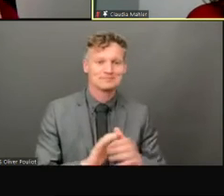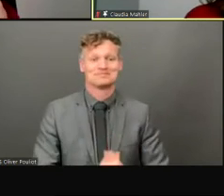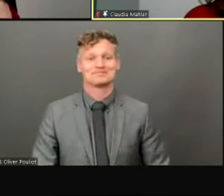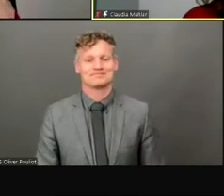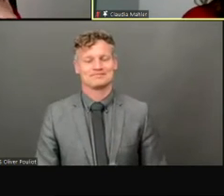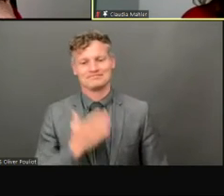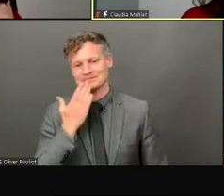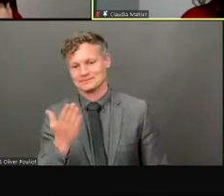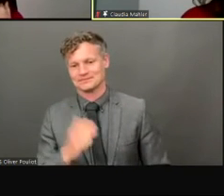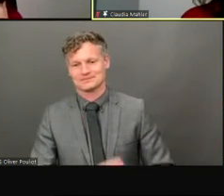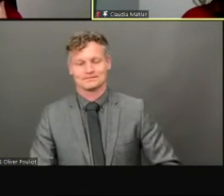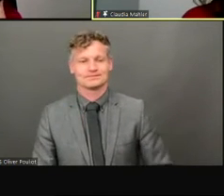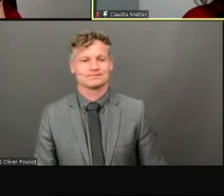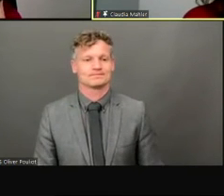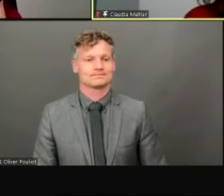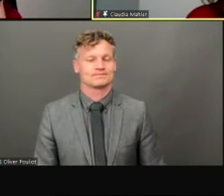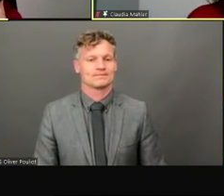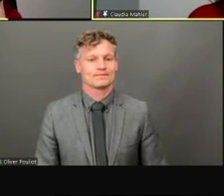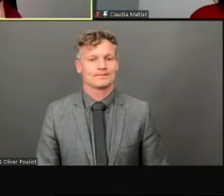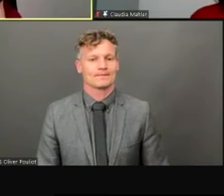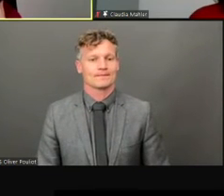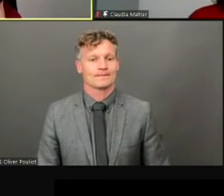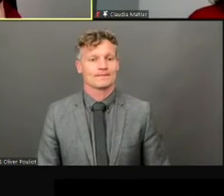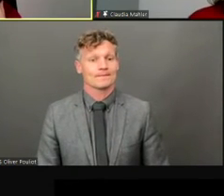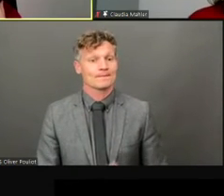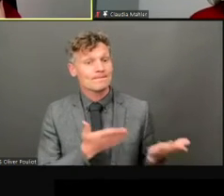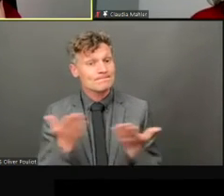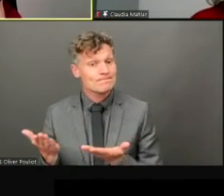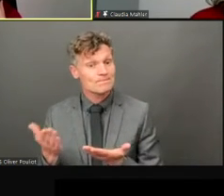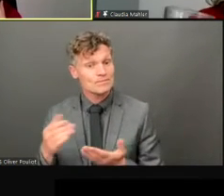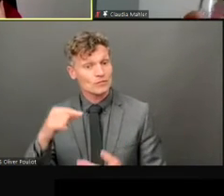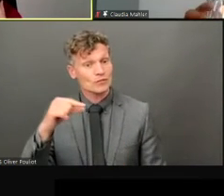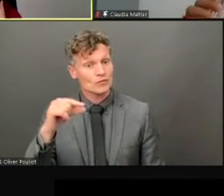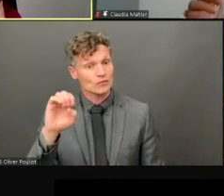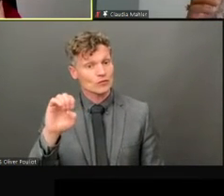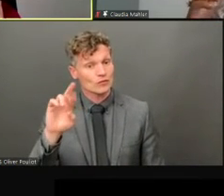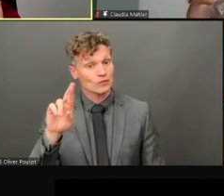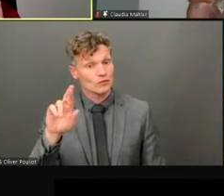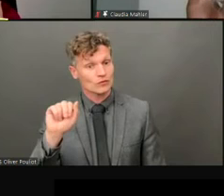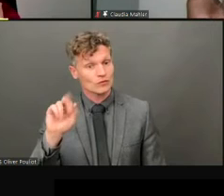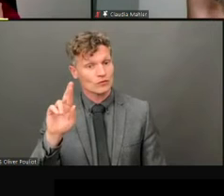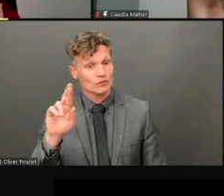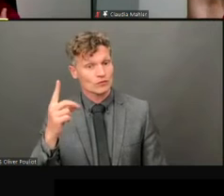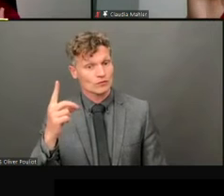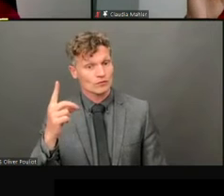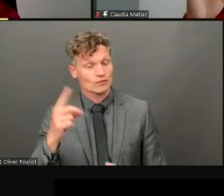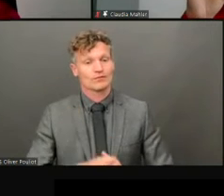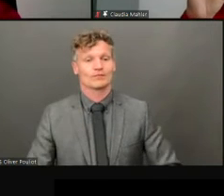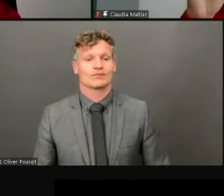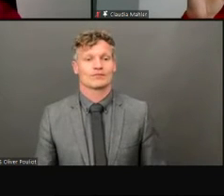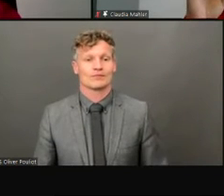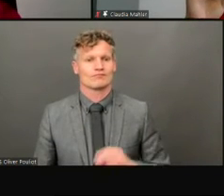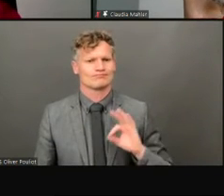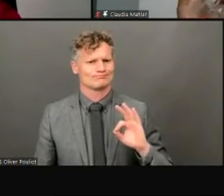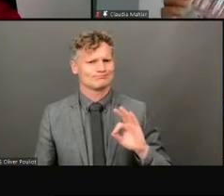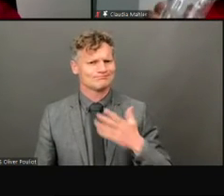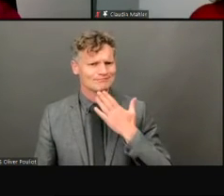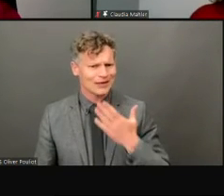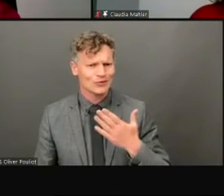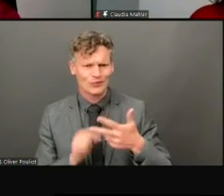Thanks, Claudia. Up to you, Jared. Yeah, thanks for the questions. Really great.